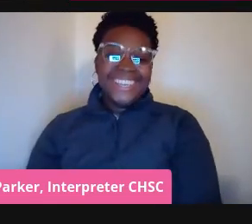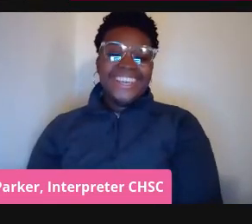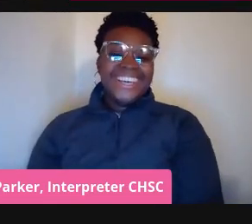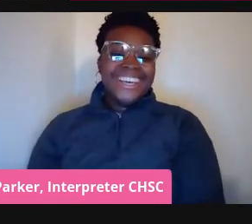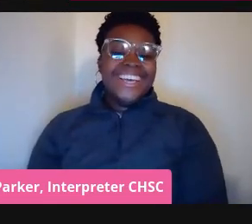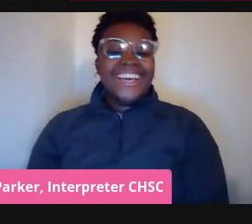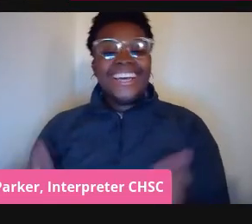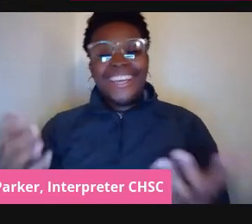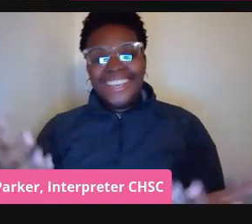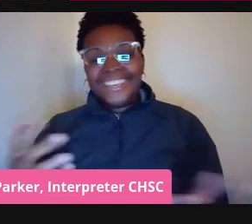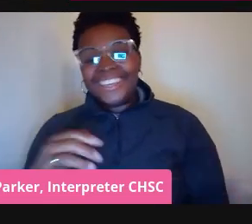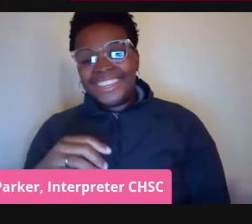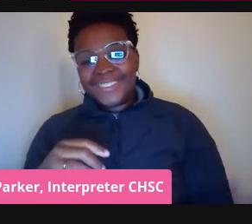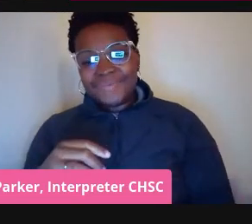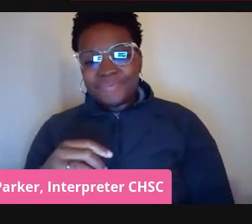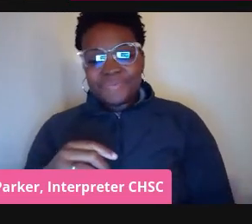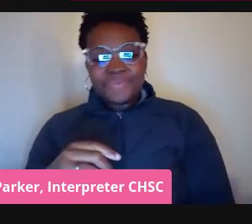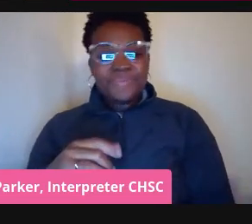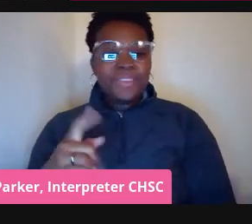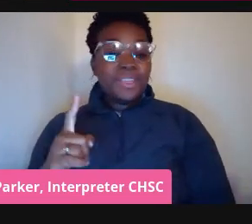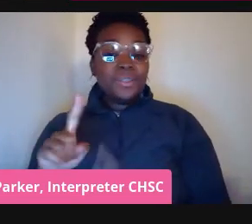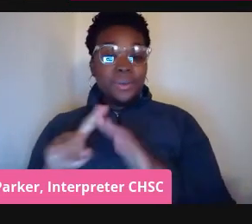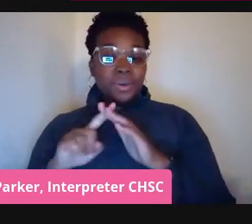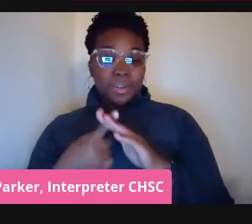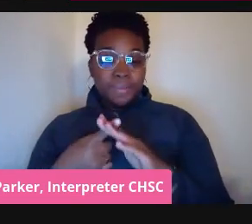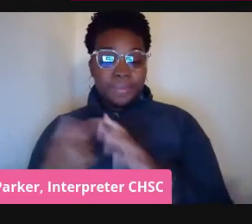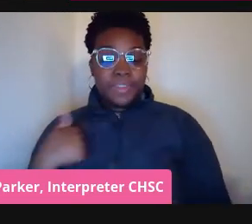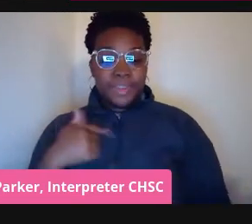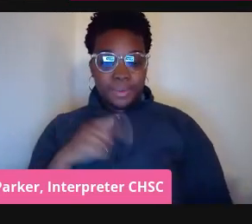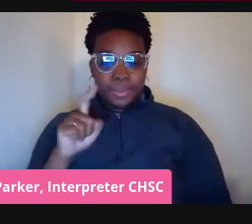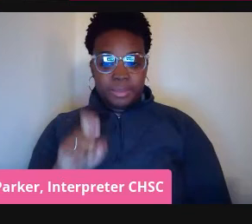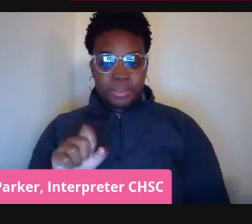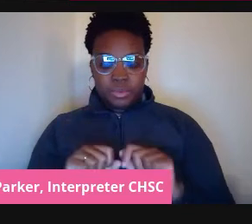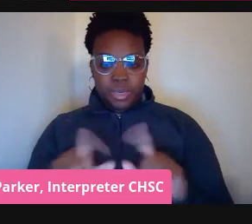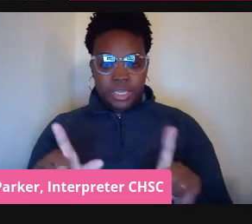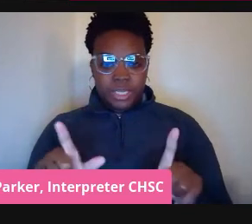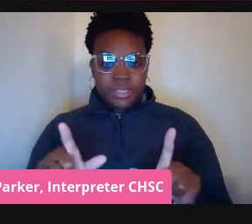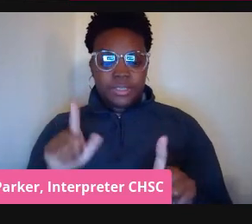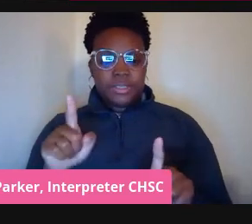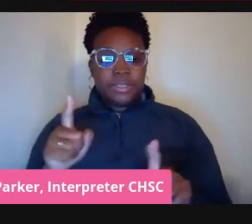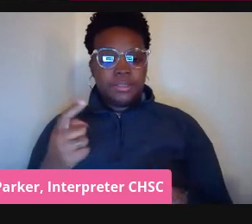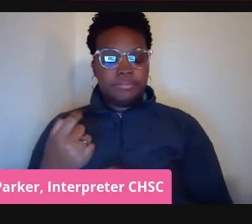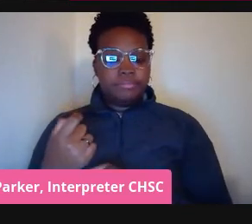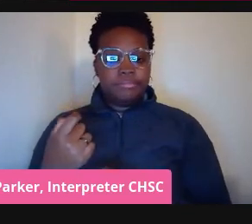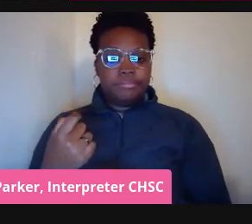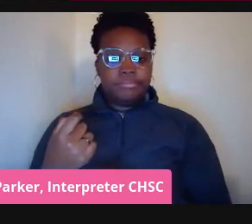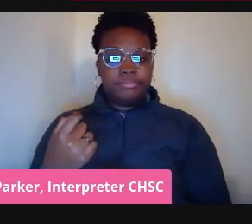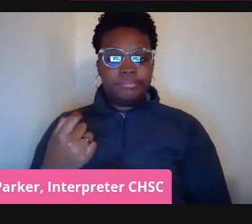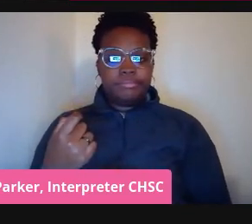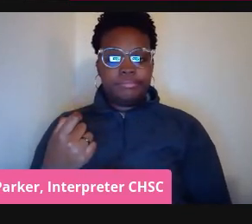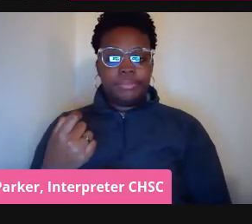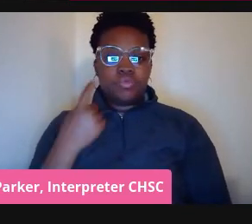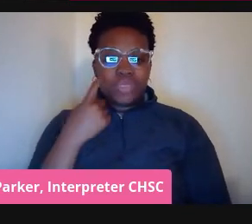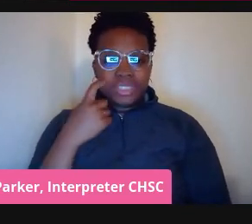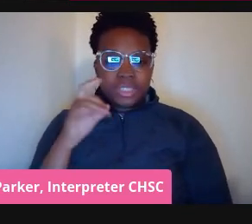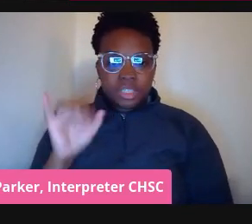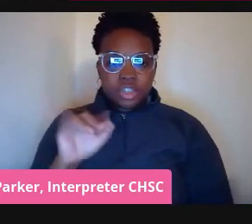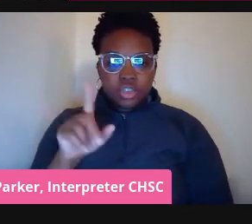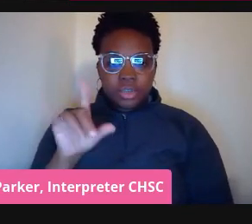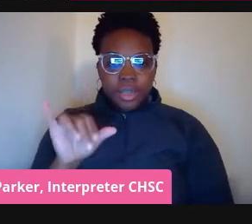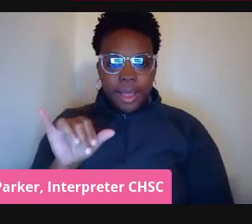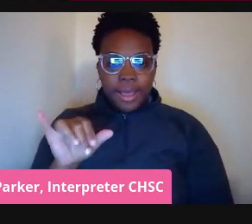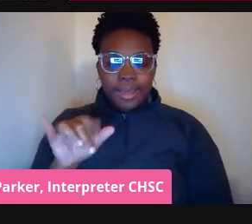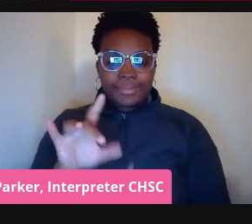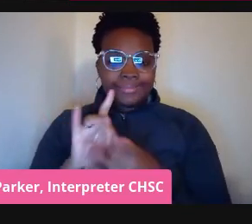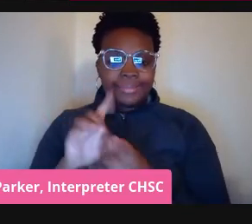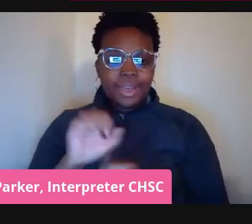No. So originally we were supposed to release this past July. Because of COVID, we had to